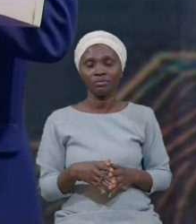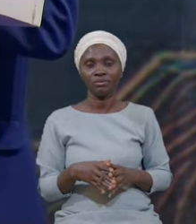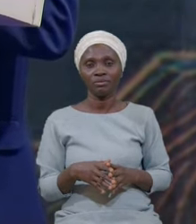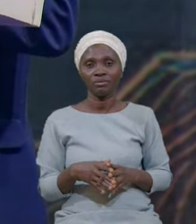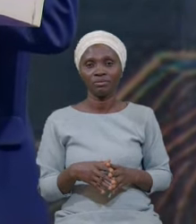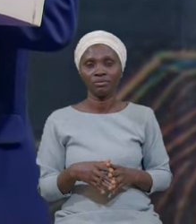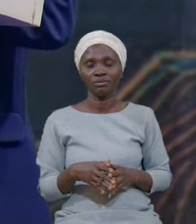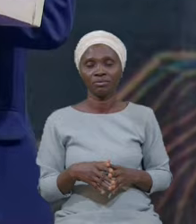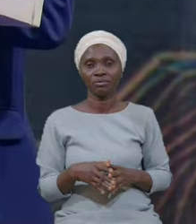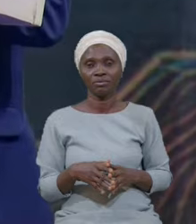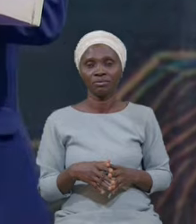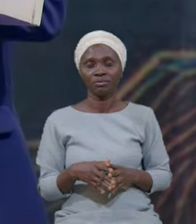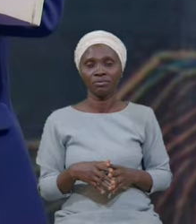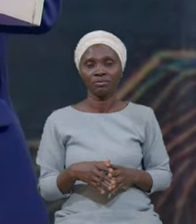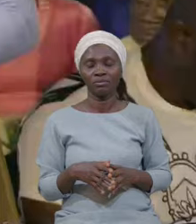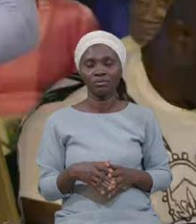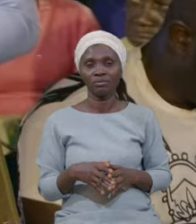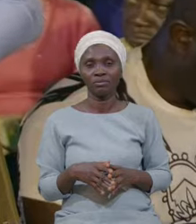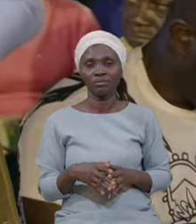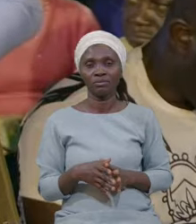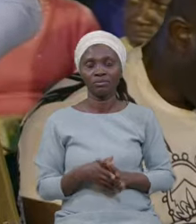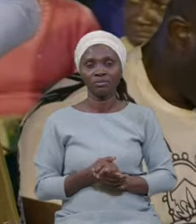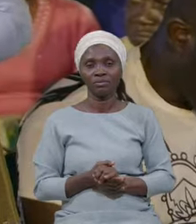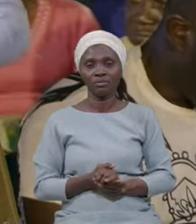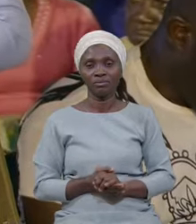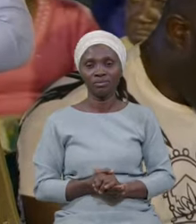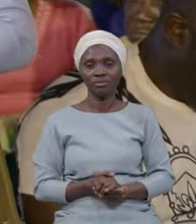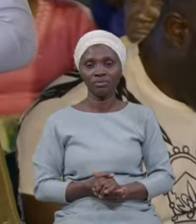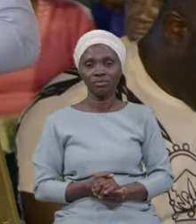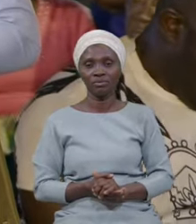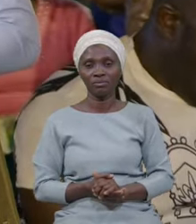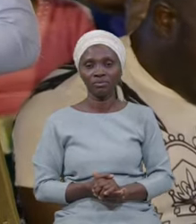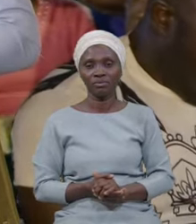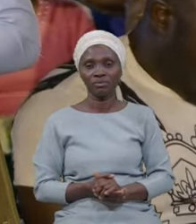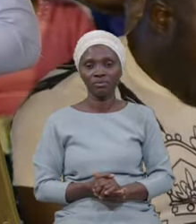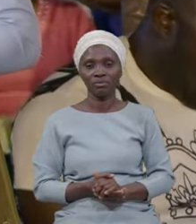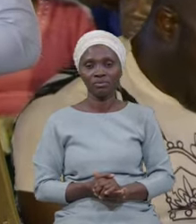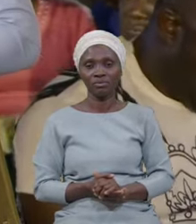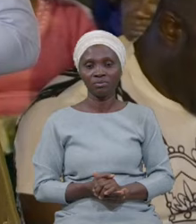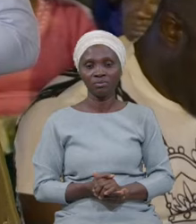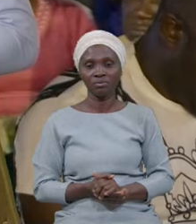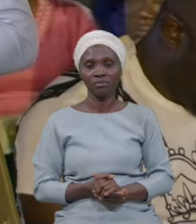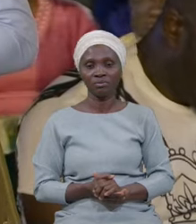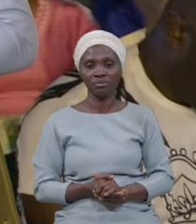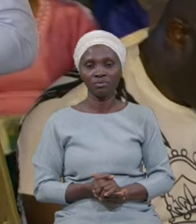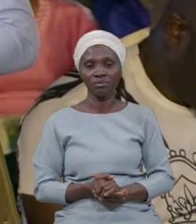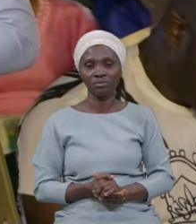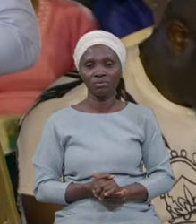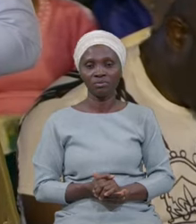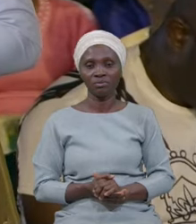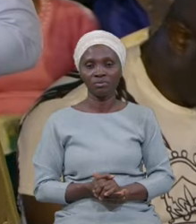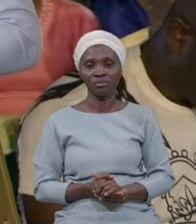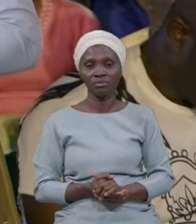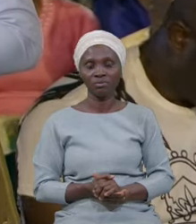been attended to, counselors, please locate them where they are. And once you are through